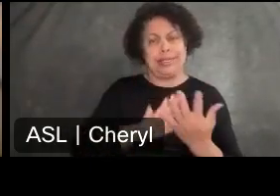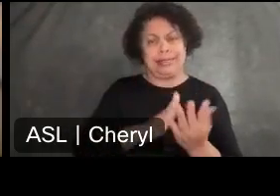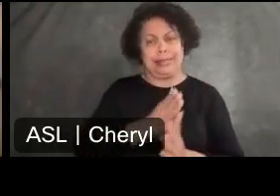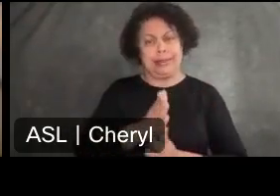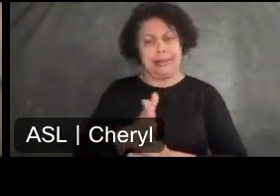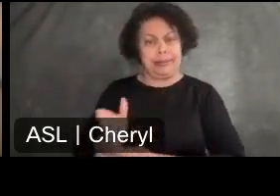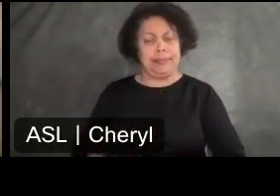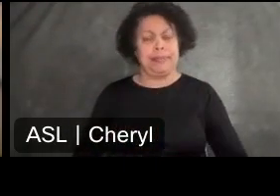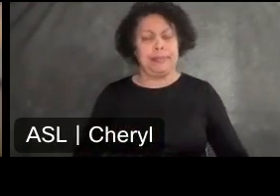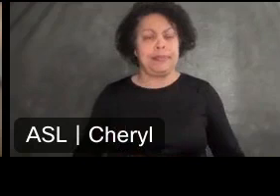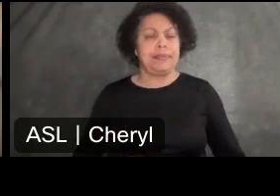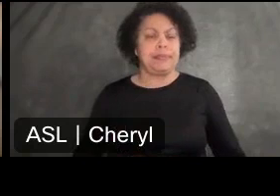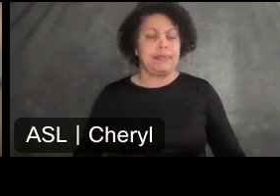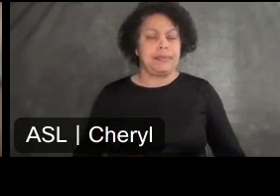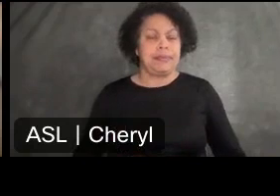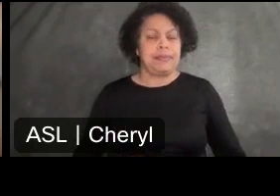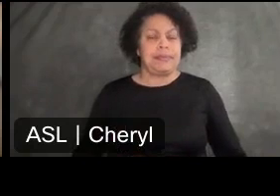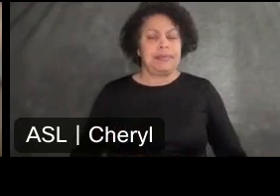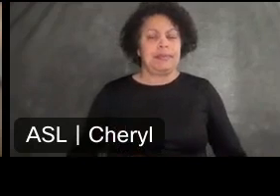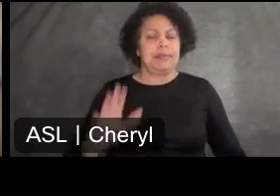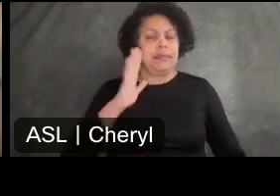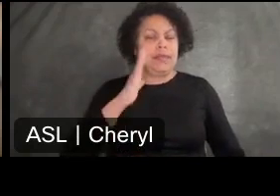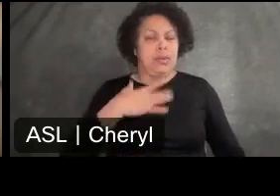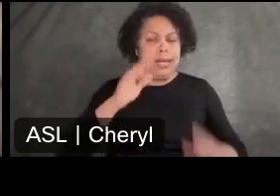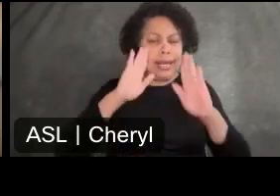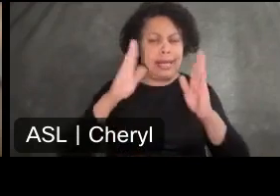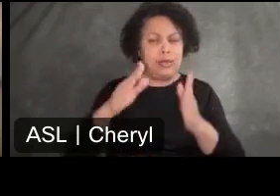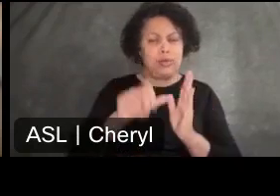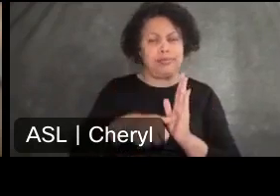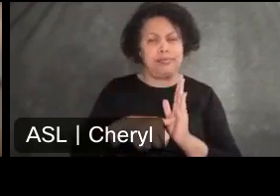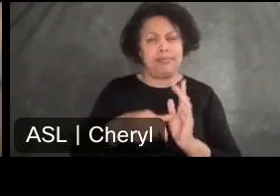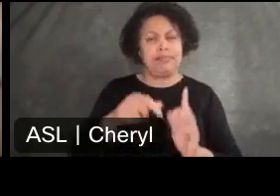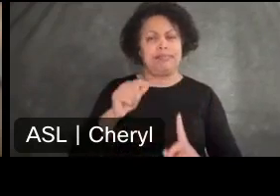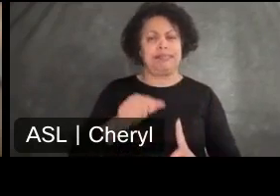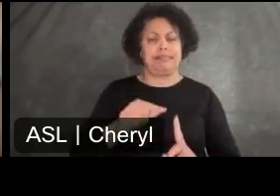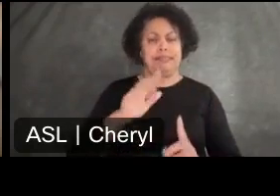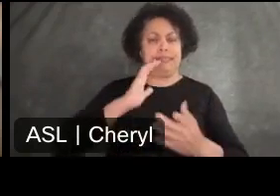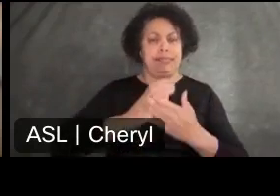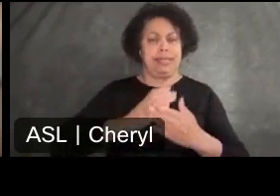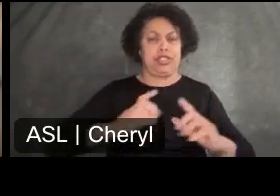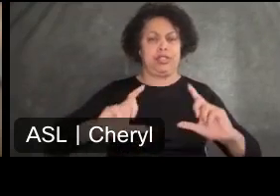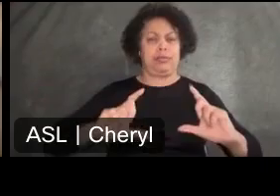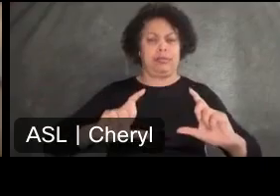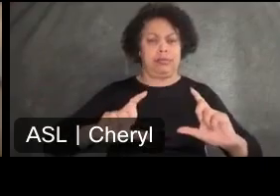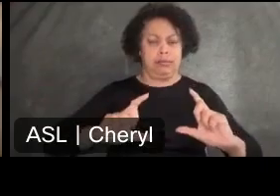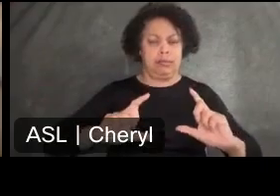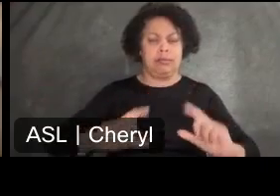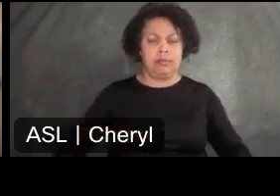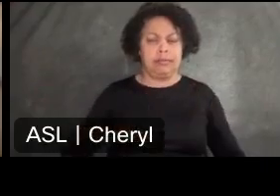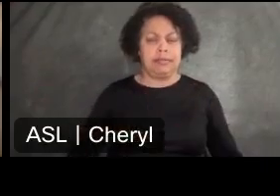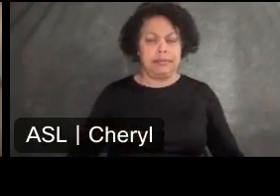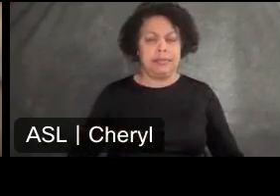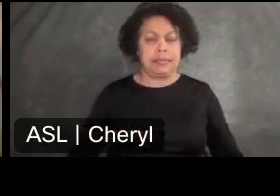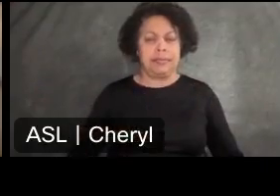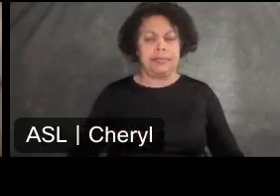I want us to draw our attention to the image that is here on the right-hand side of the screen. This is